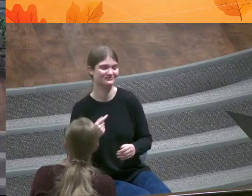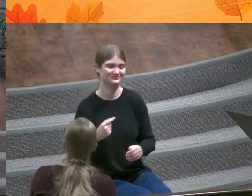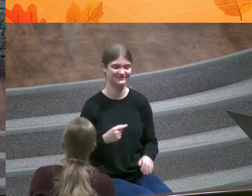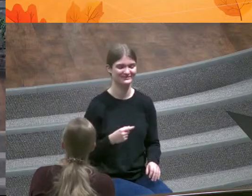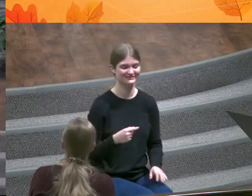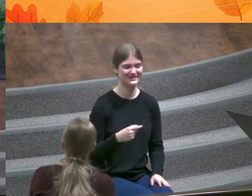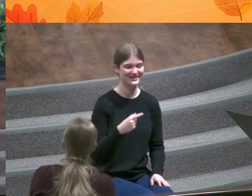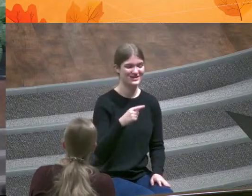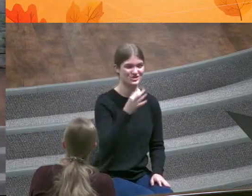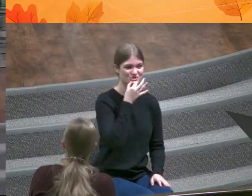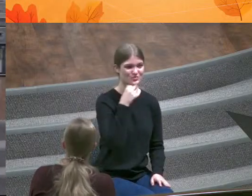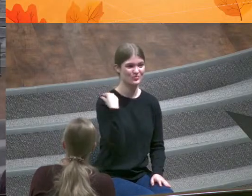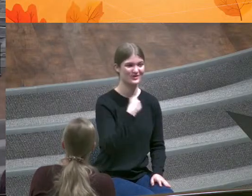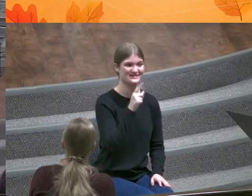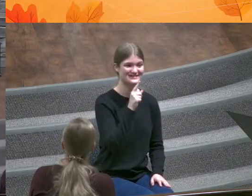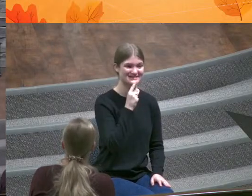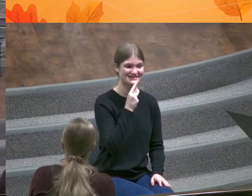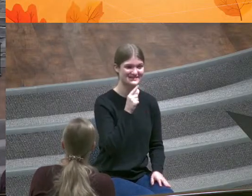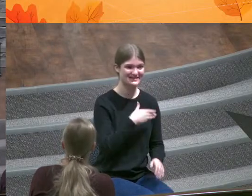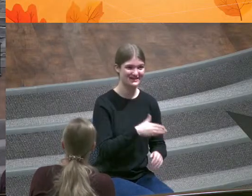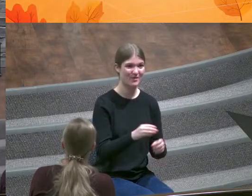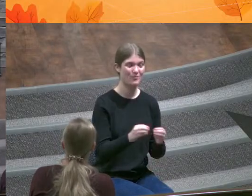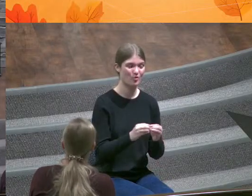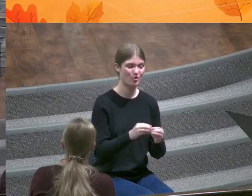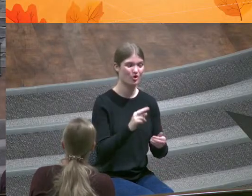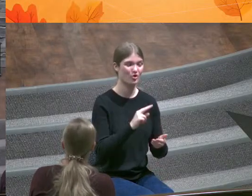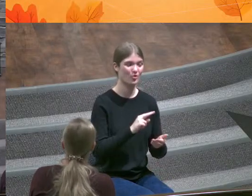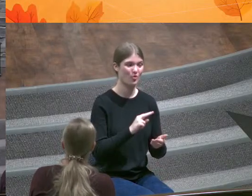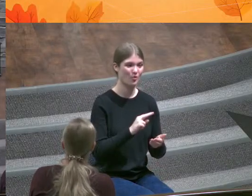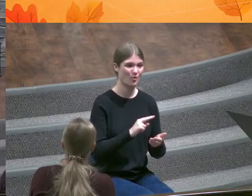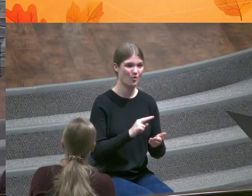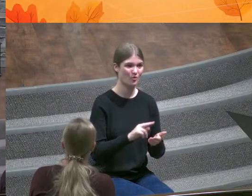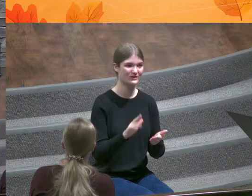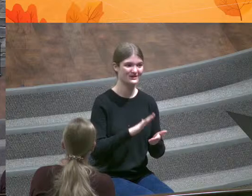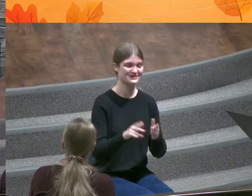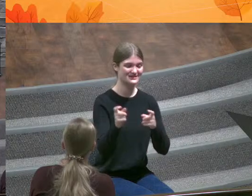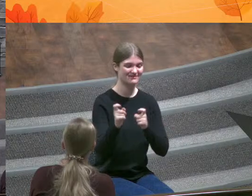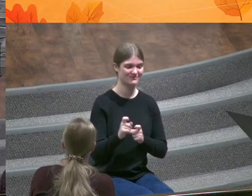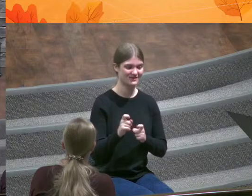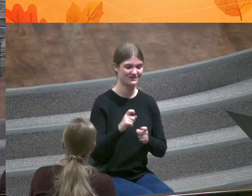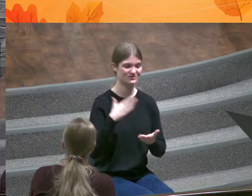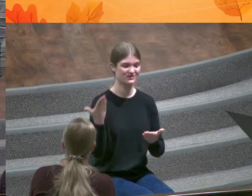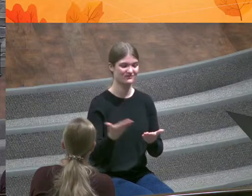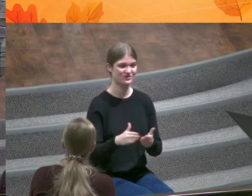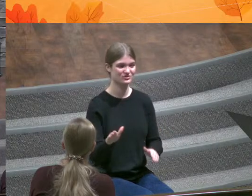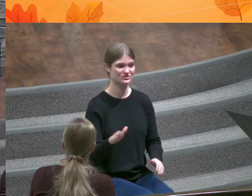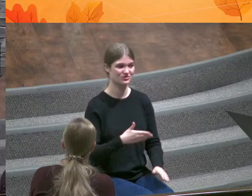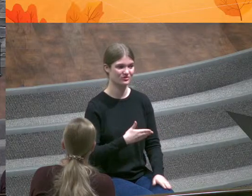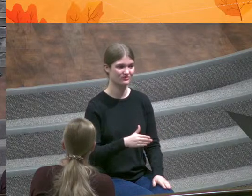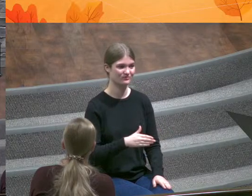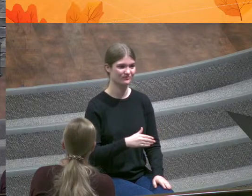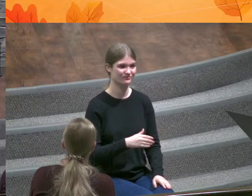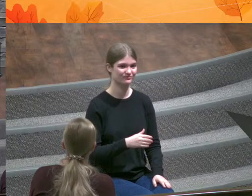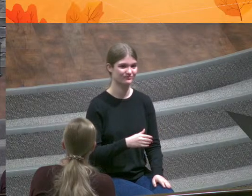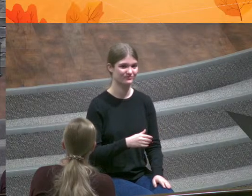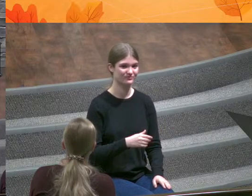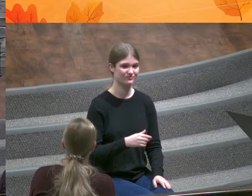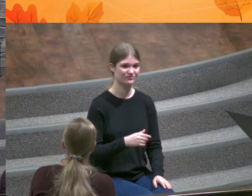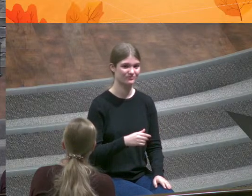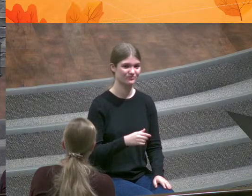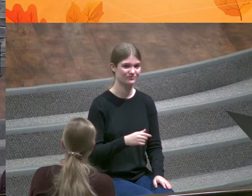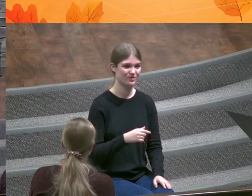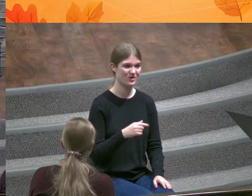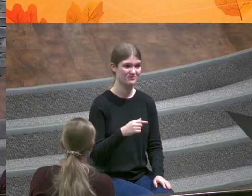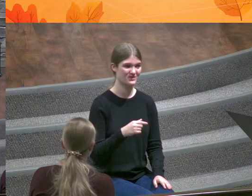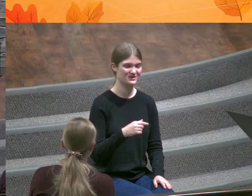In just a minute, we're going to sing More Holiness Gives Me as an invitation song. Might not seem one, but we're going to make it one